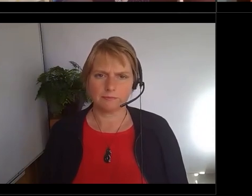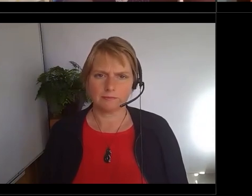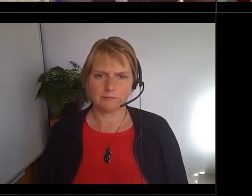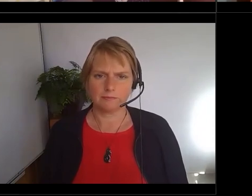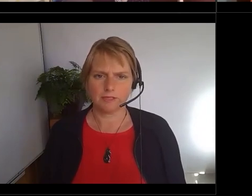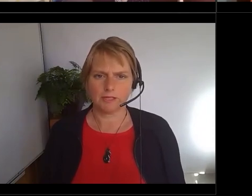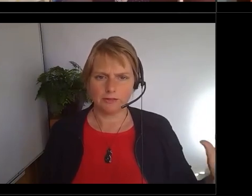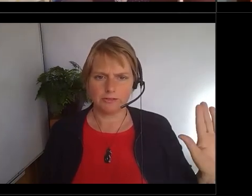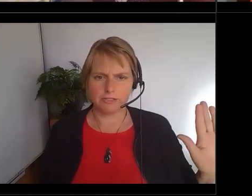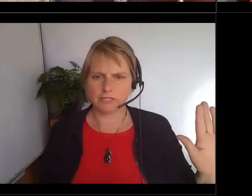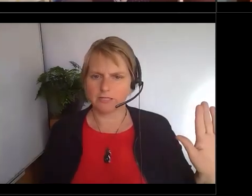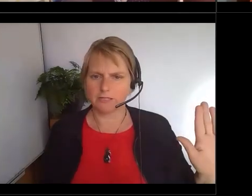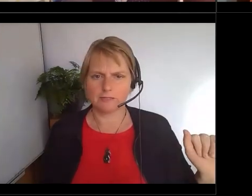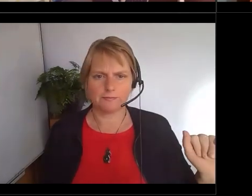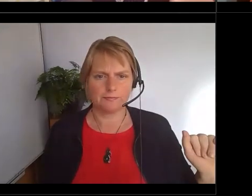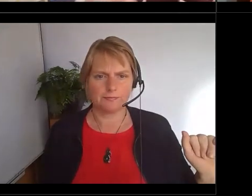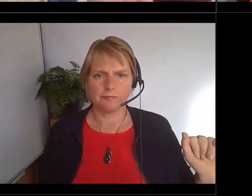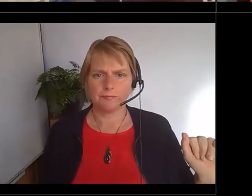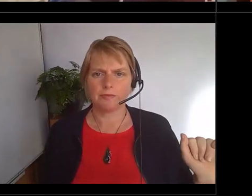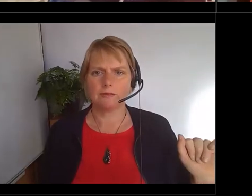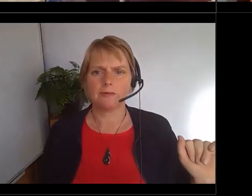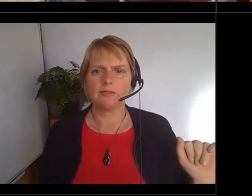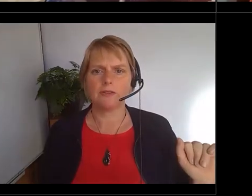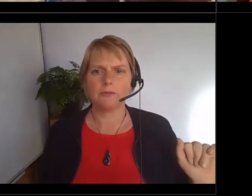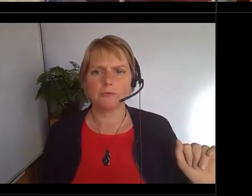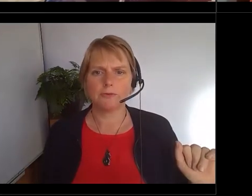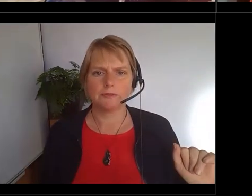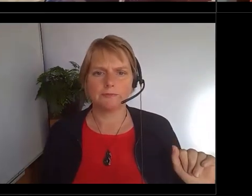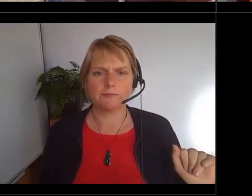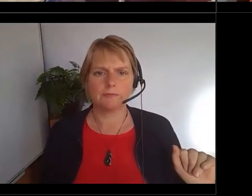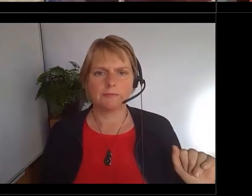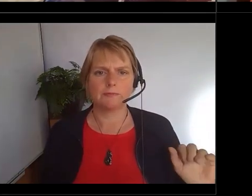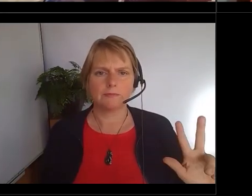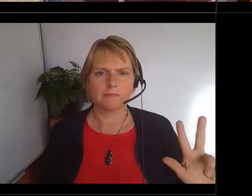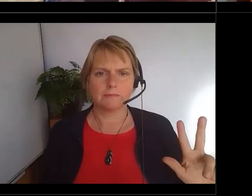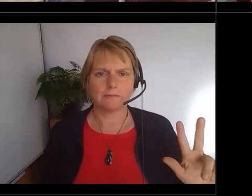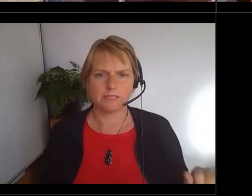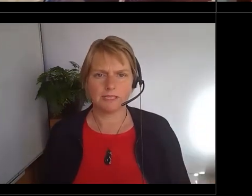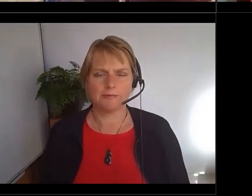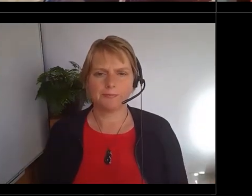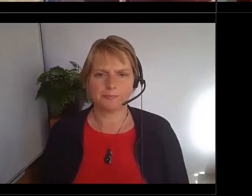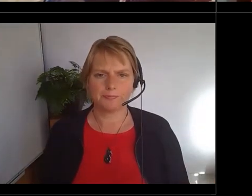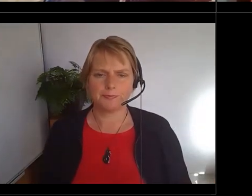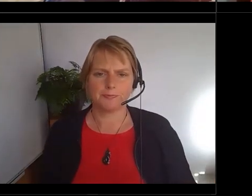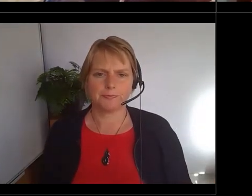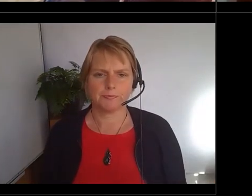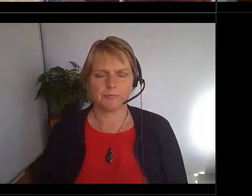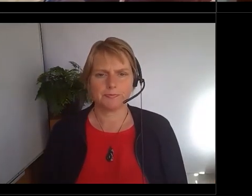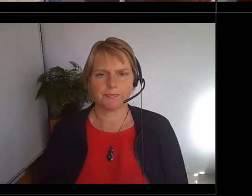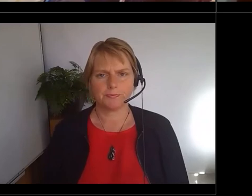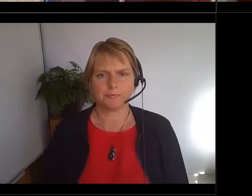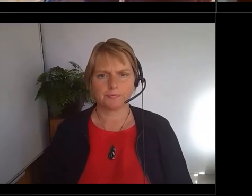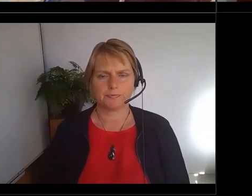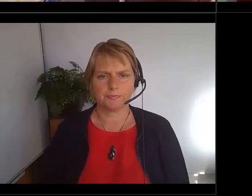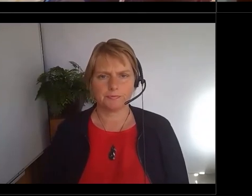space? Who's interested in this? Maybe a local Well, I can tell you that we were going to